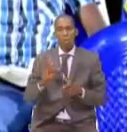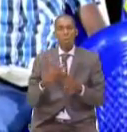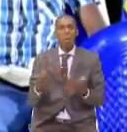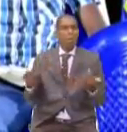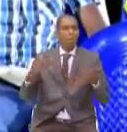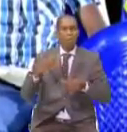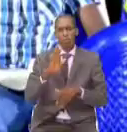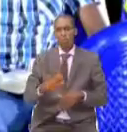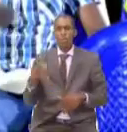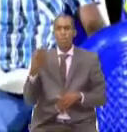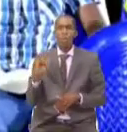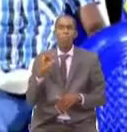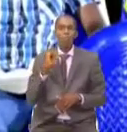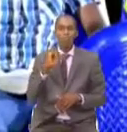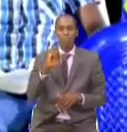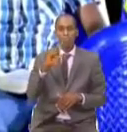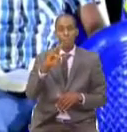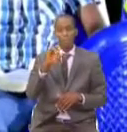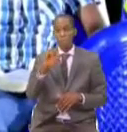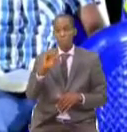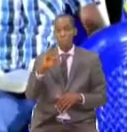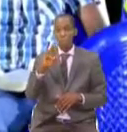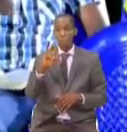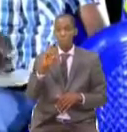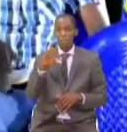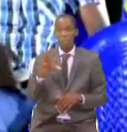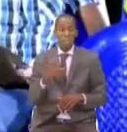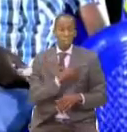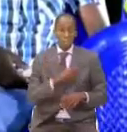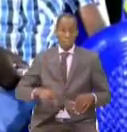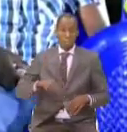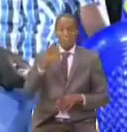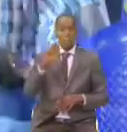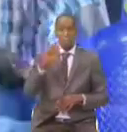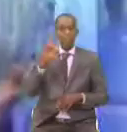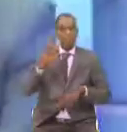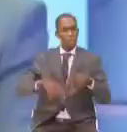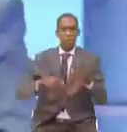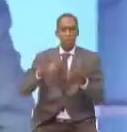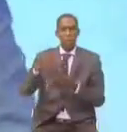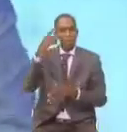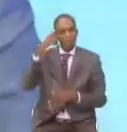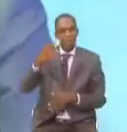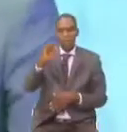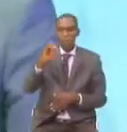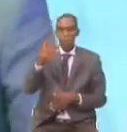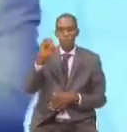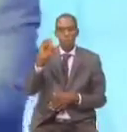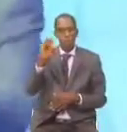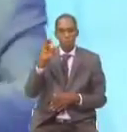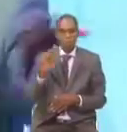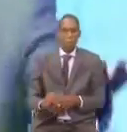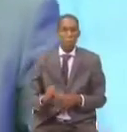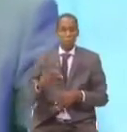Israel. Even David could not pay for Solomon, or pay for Absalom. Even Peter could not pay